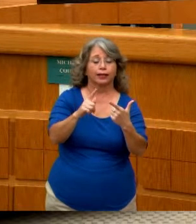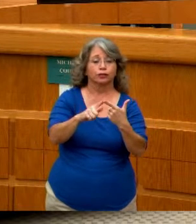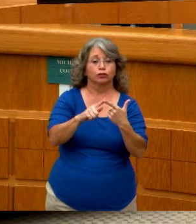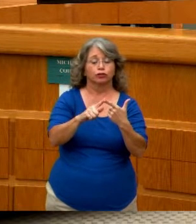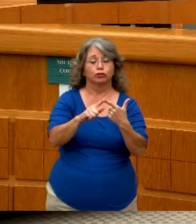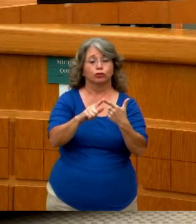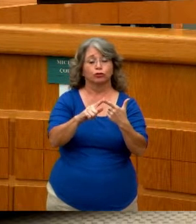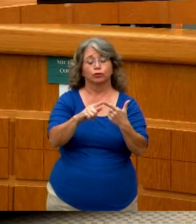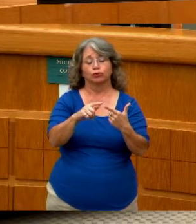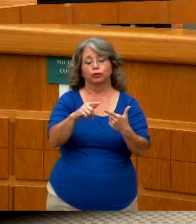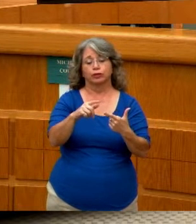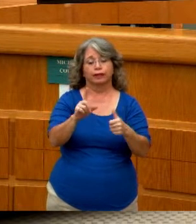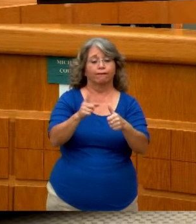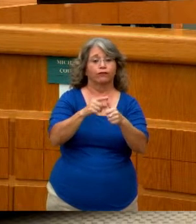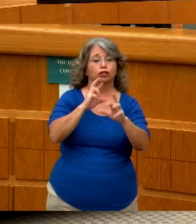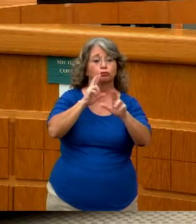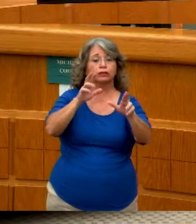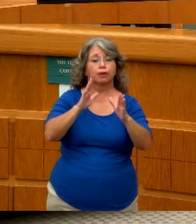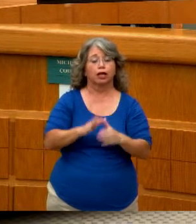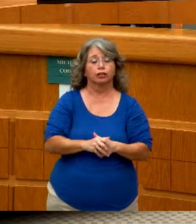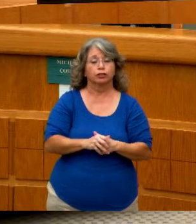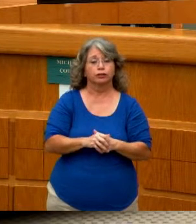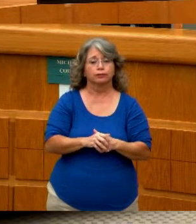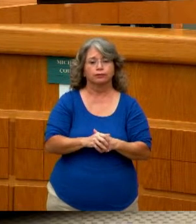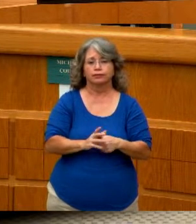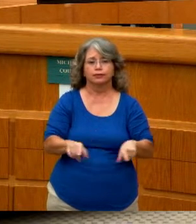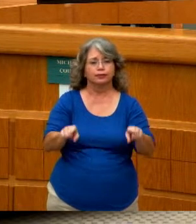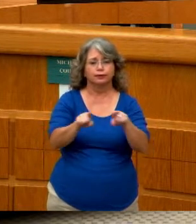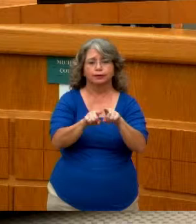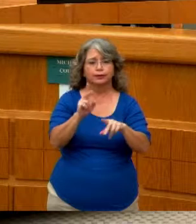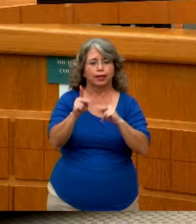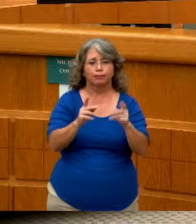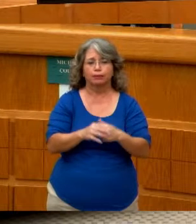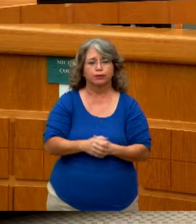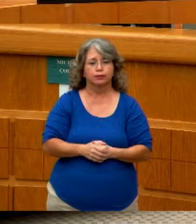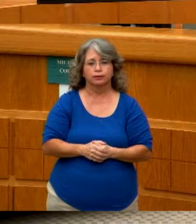say, thanks for the first responders.